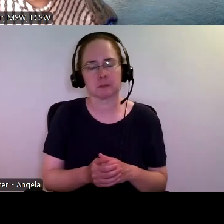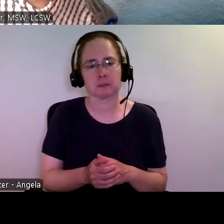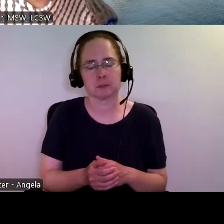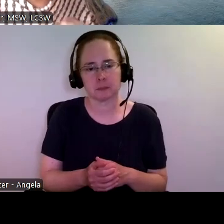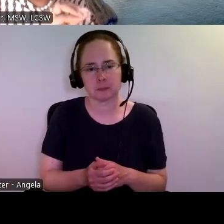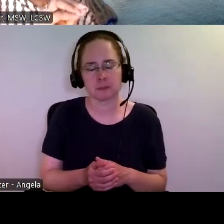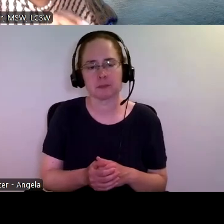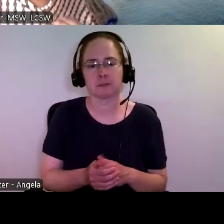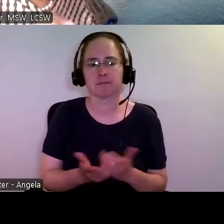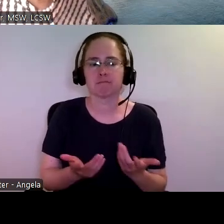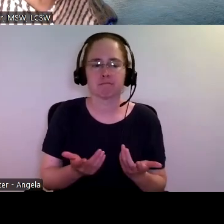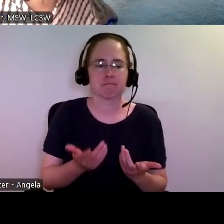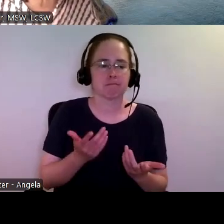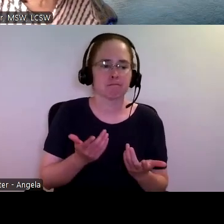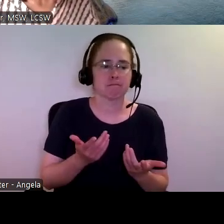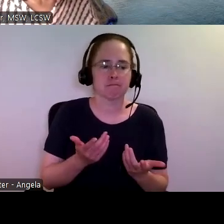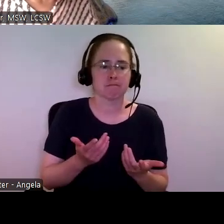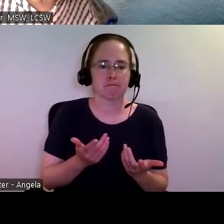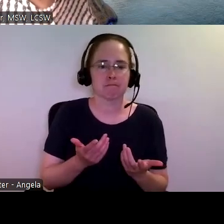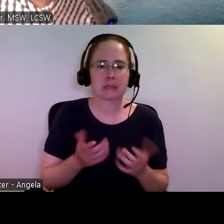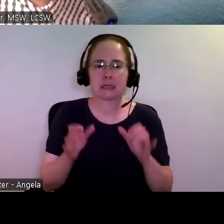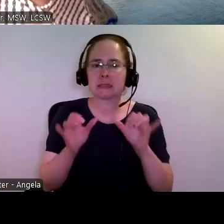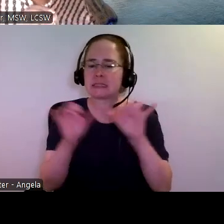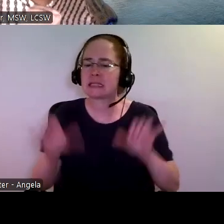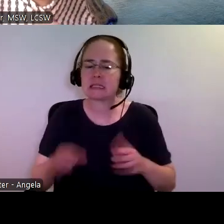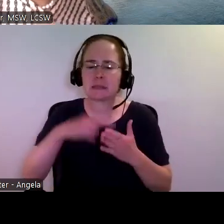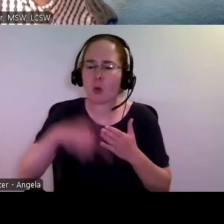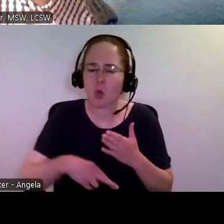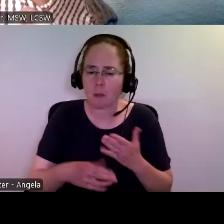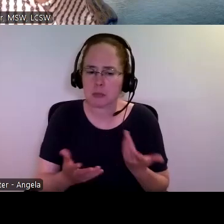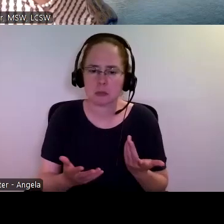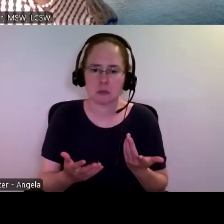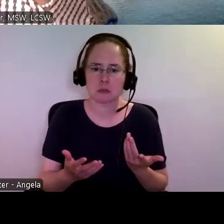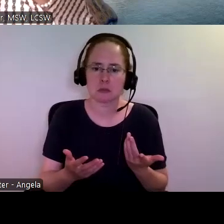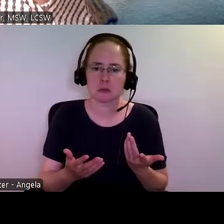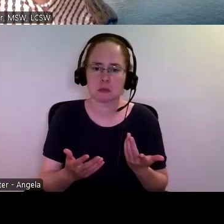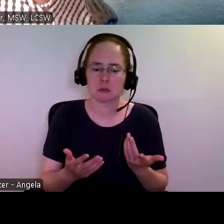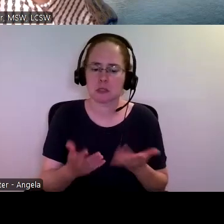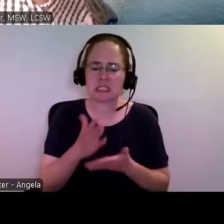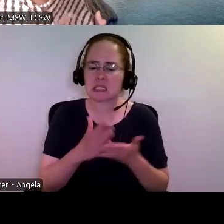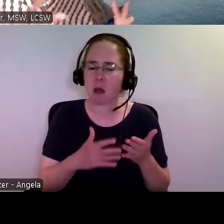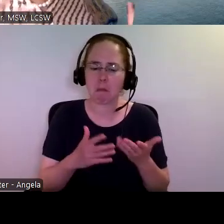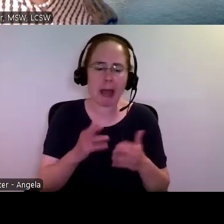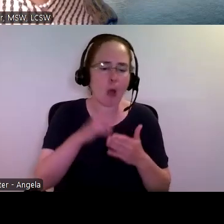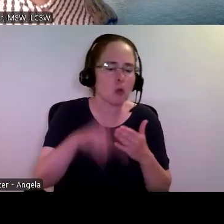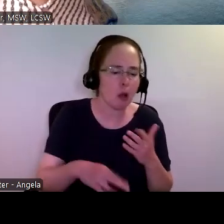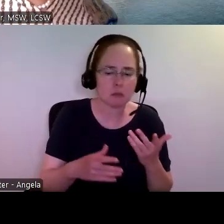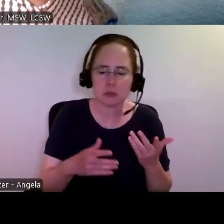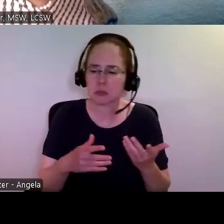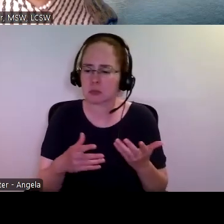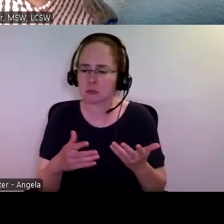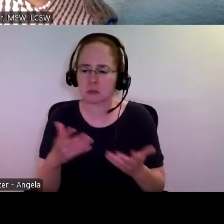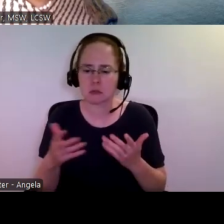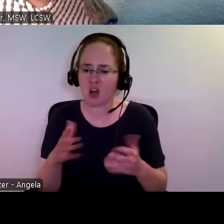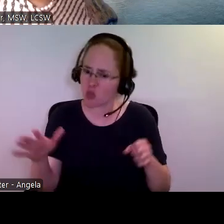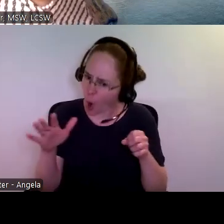you're looking at what would be the system's outcomes. What are some outcomes or results that we are looking for the entire